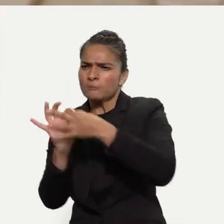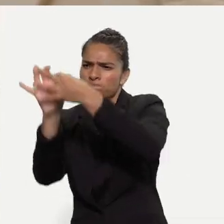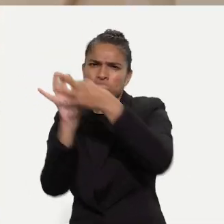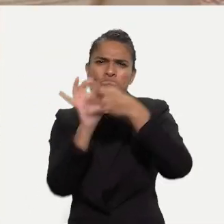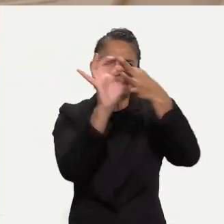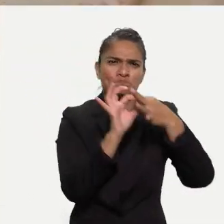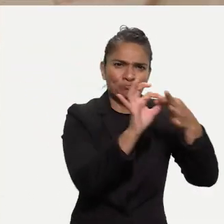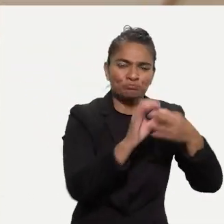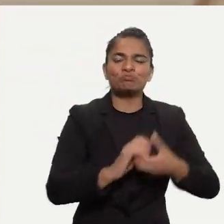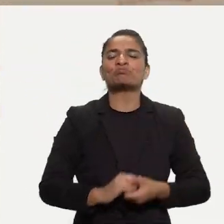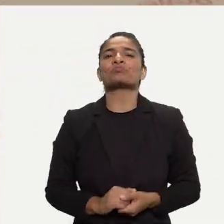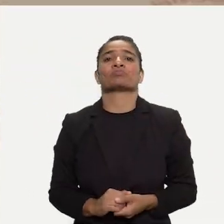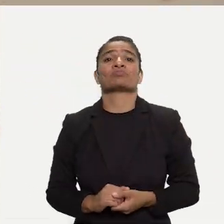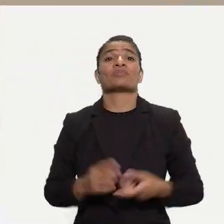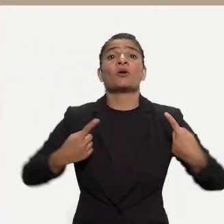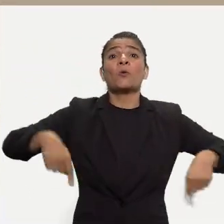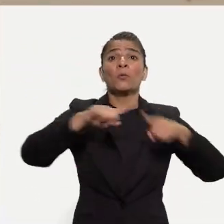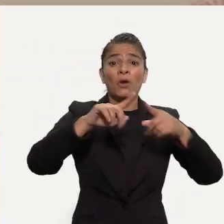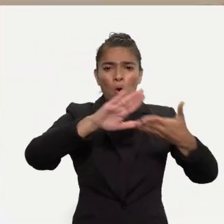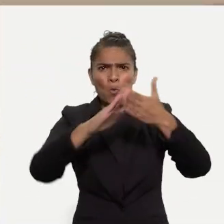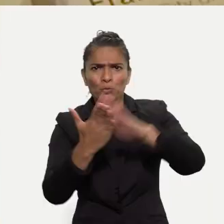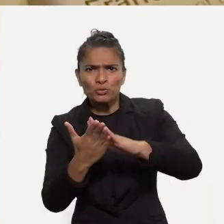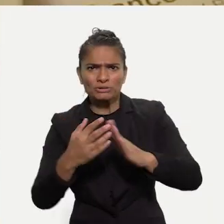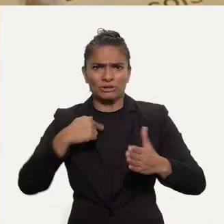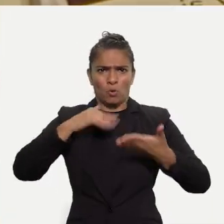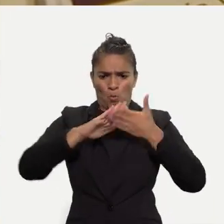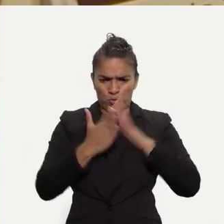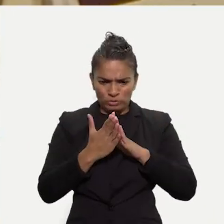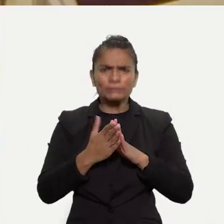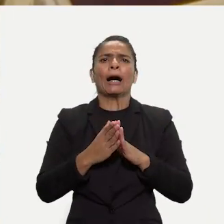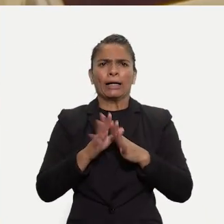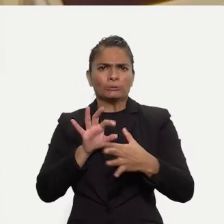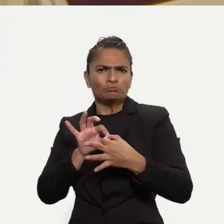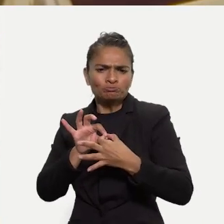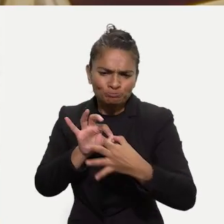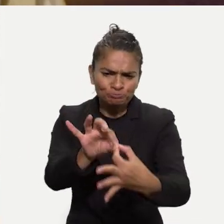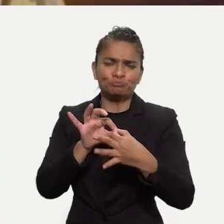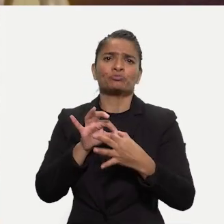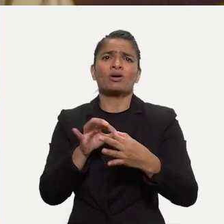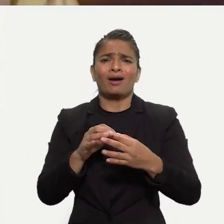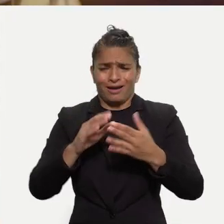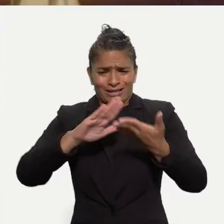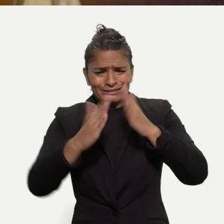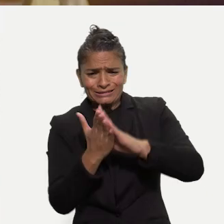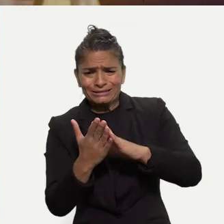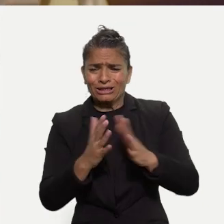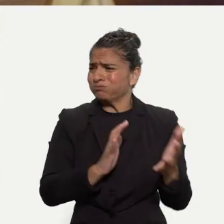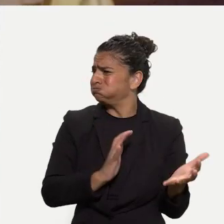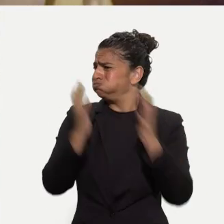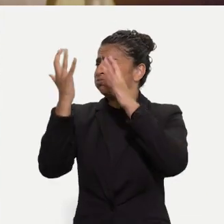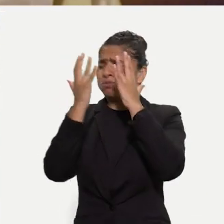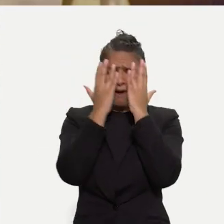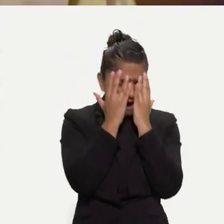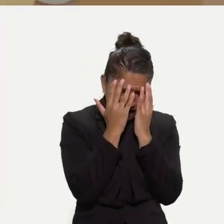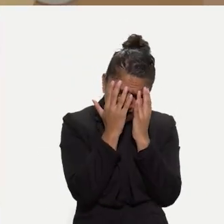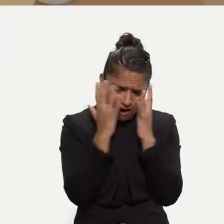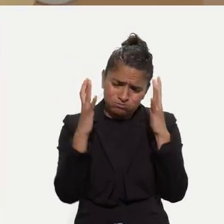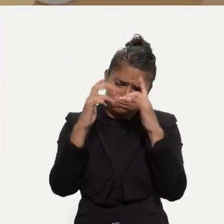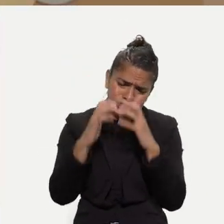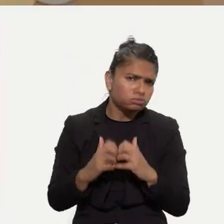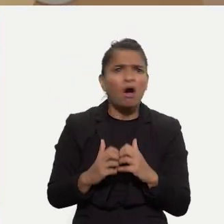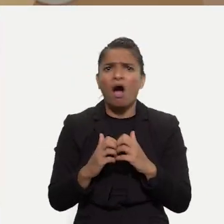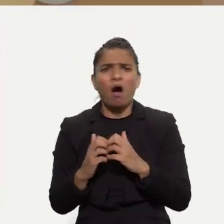go more into stakeholder collaborations. We have a common vision, which is to make sure that our communities